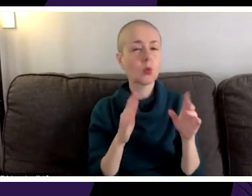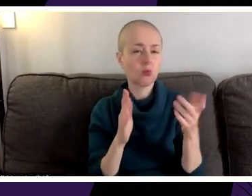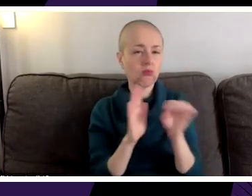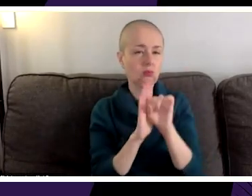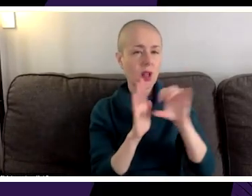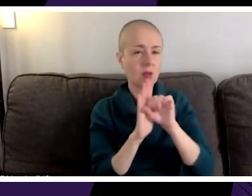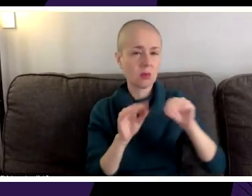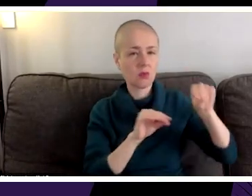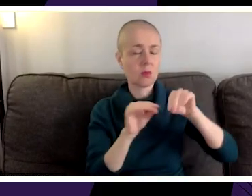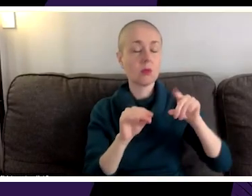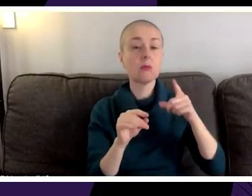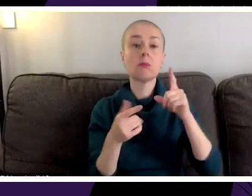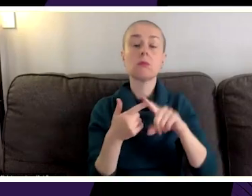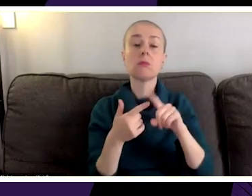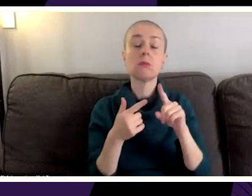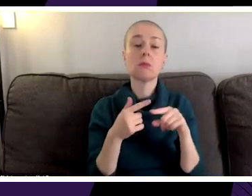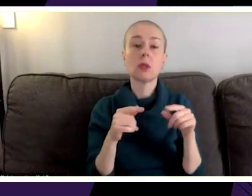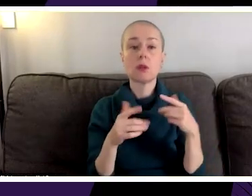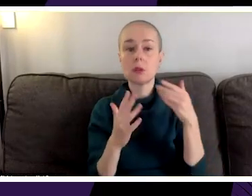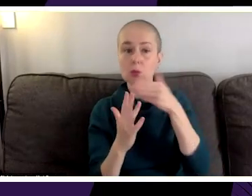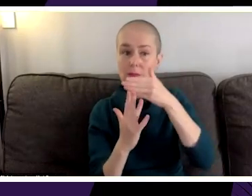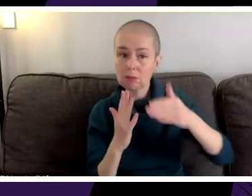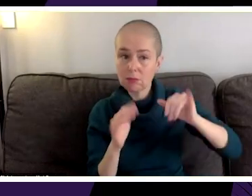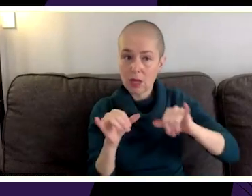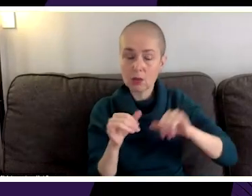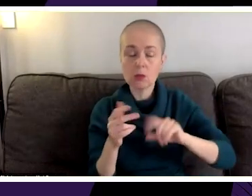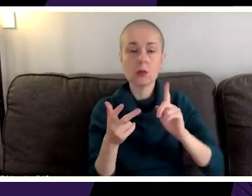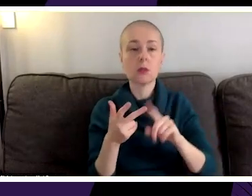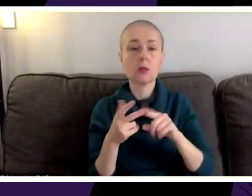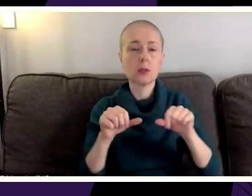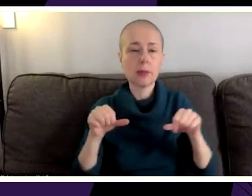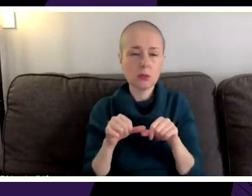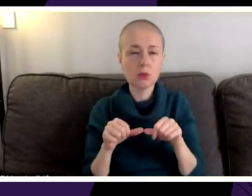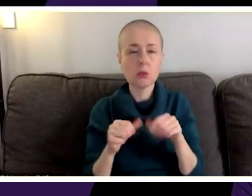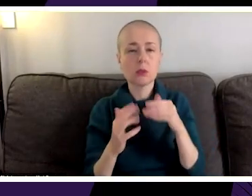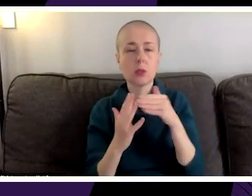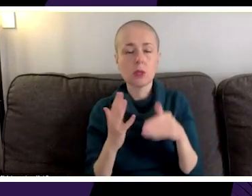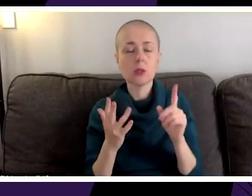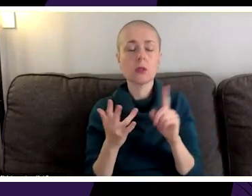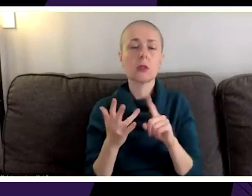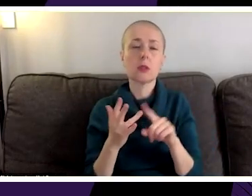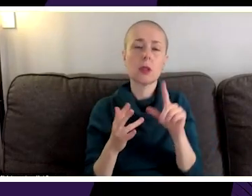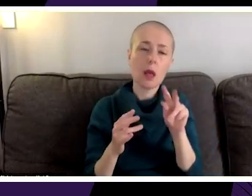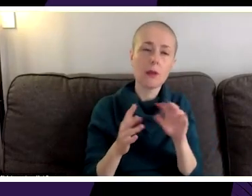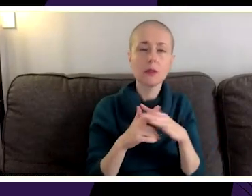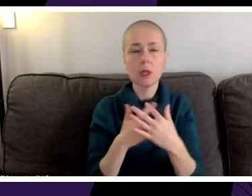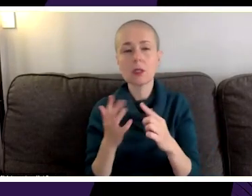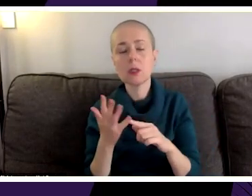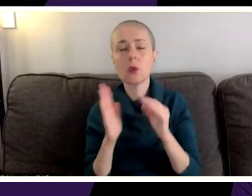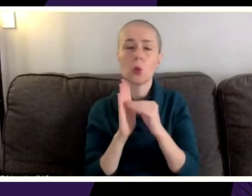movement patterns, spatial patterns, improvisation in live settings, notation of choreographic work, or whatever else you can think